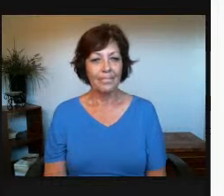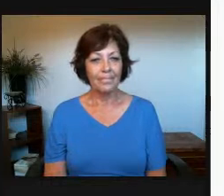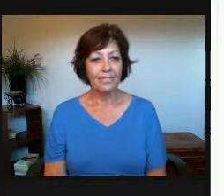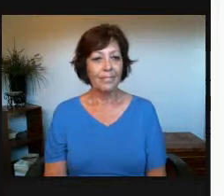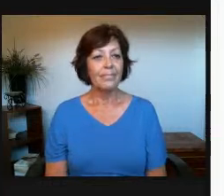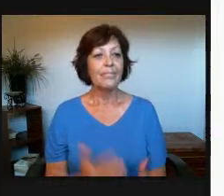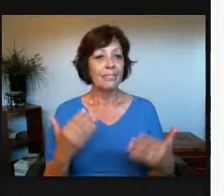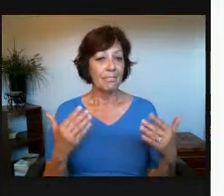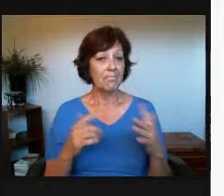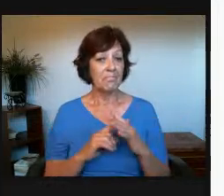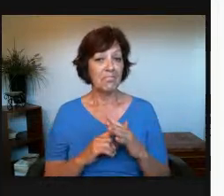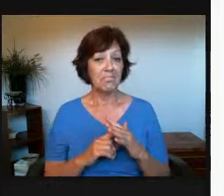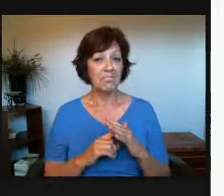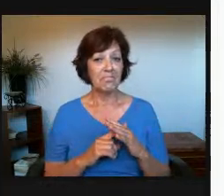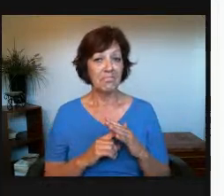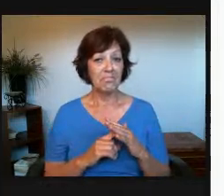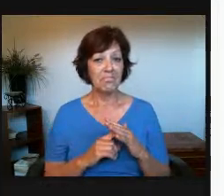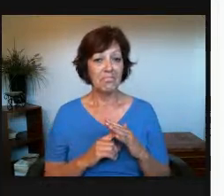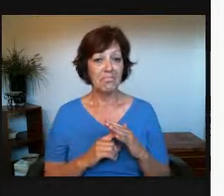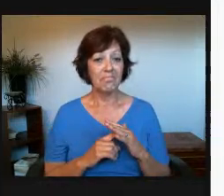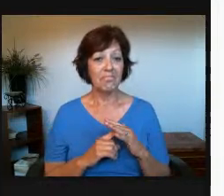Start up.